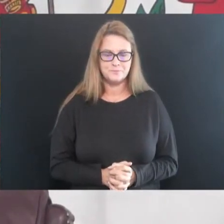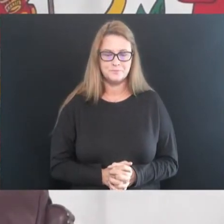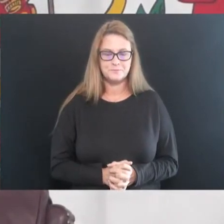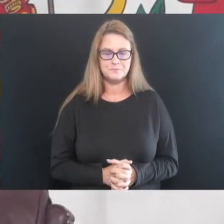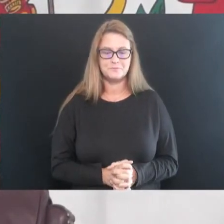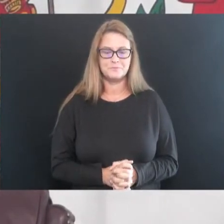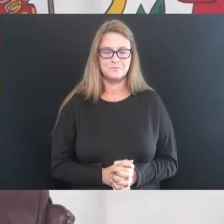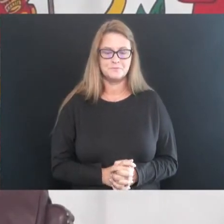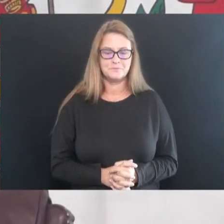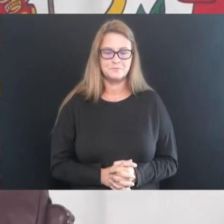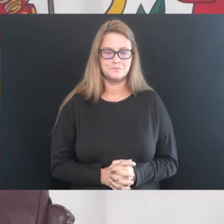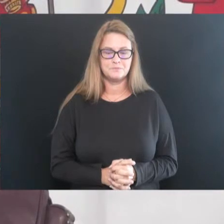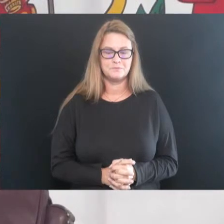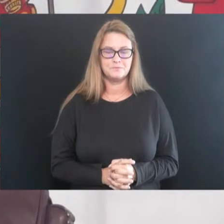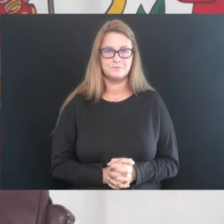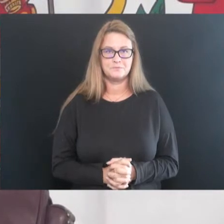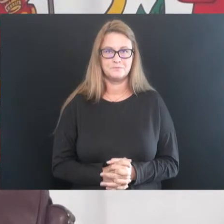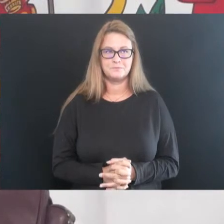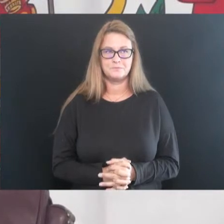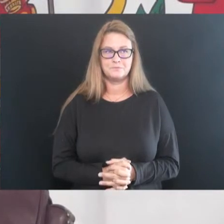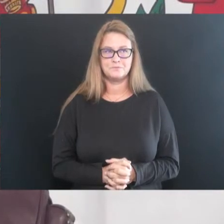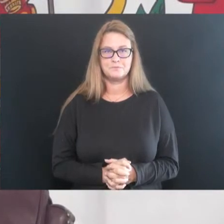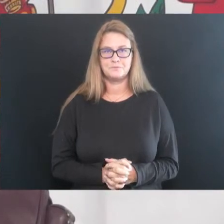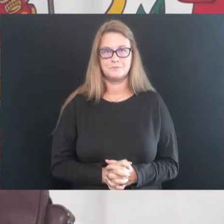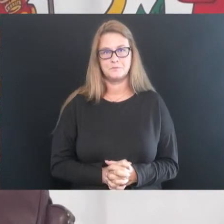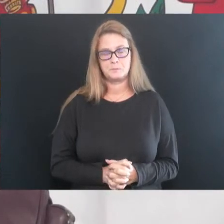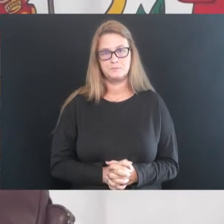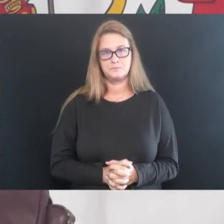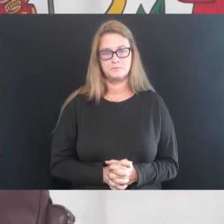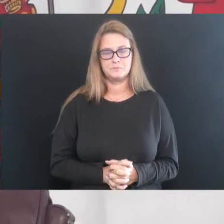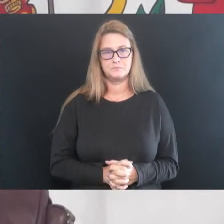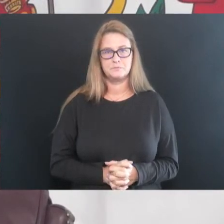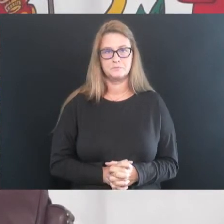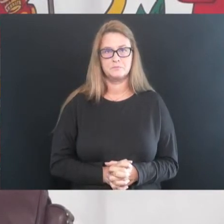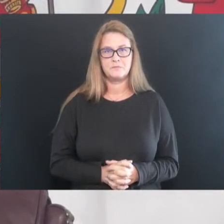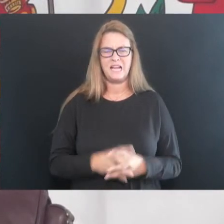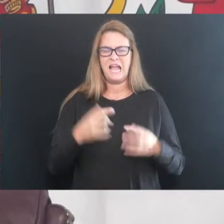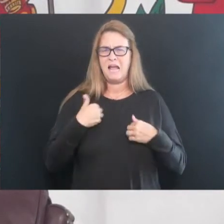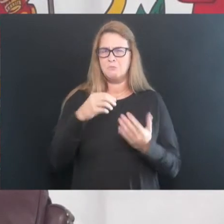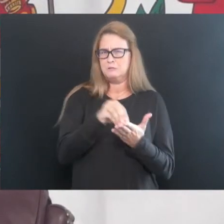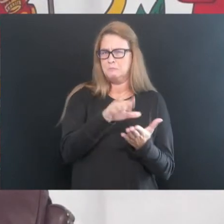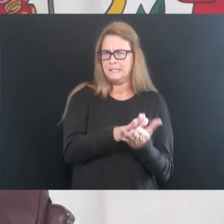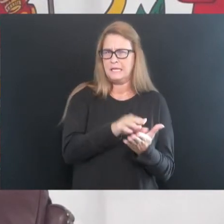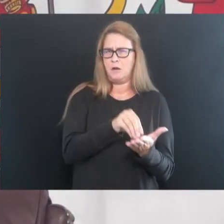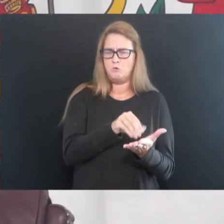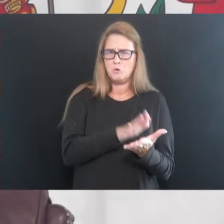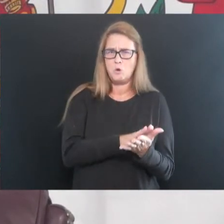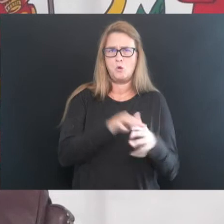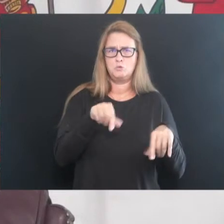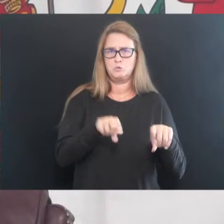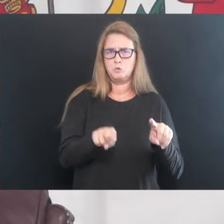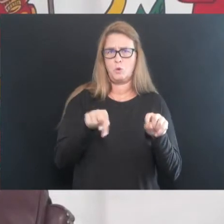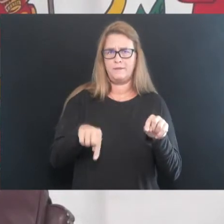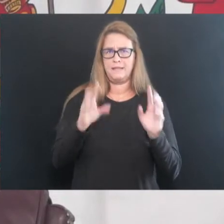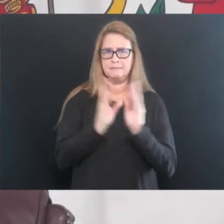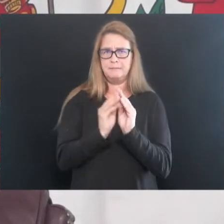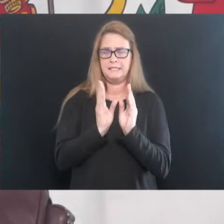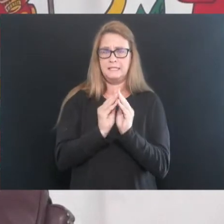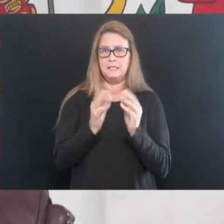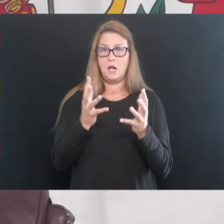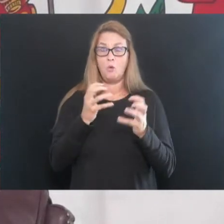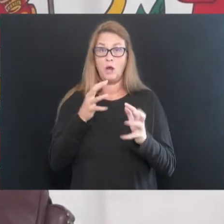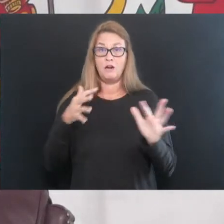Let me just, again, in trying to just make some notes and everything, I do want to follow